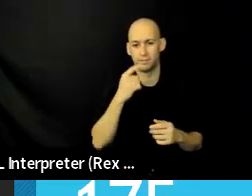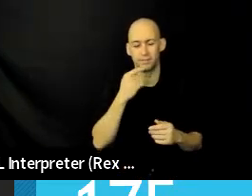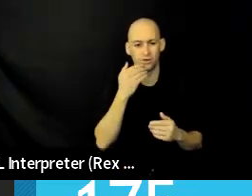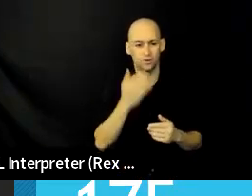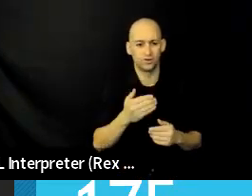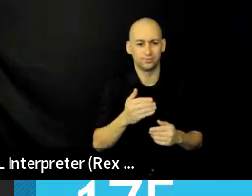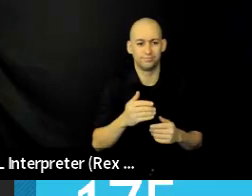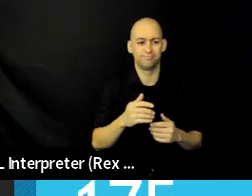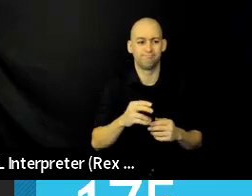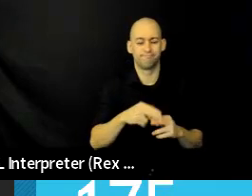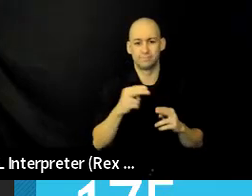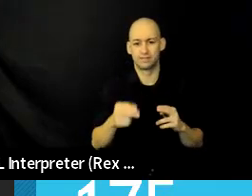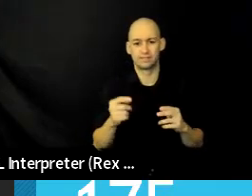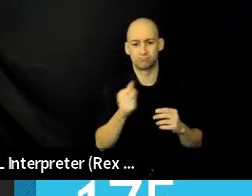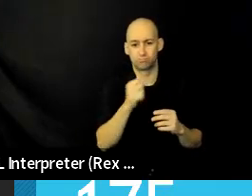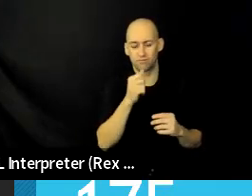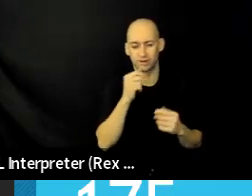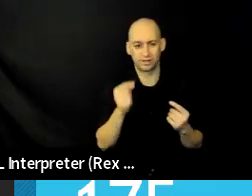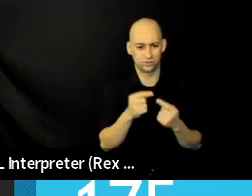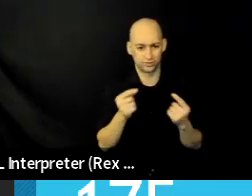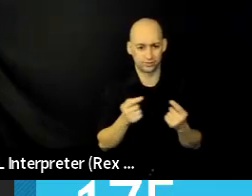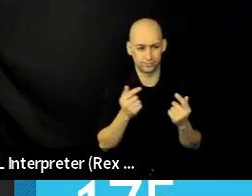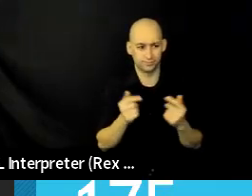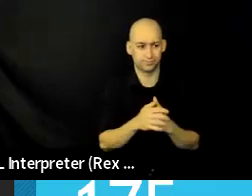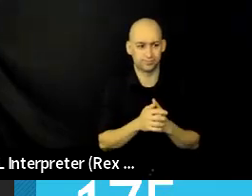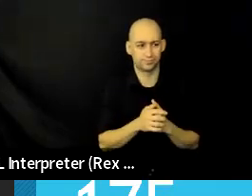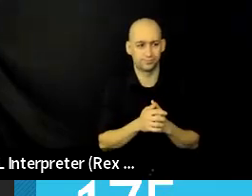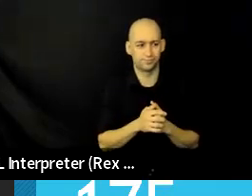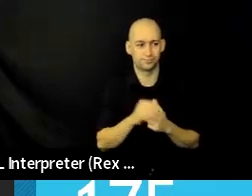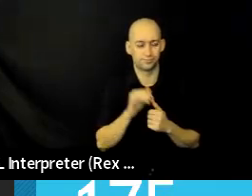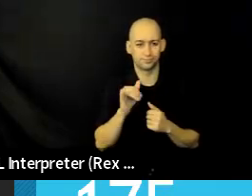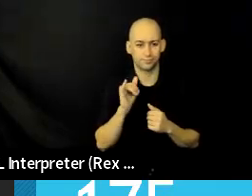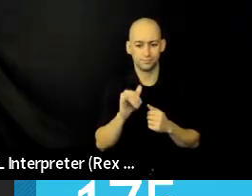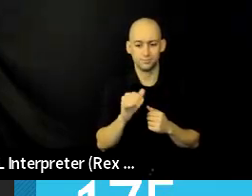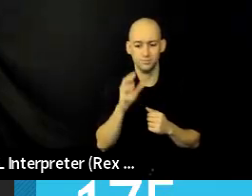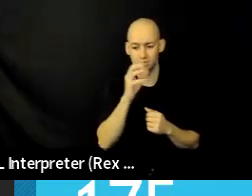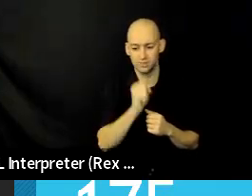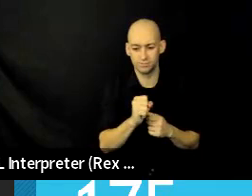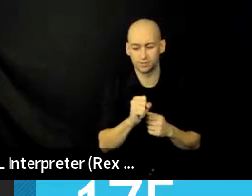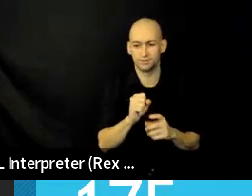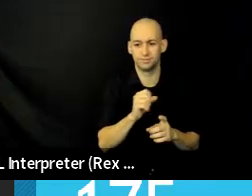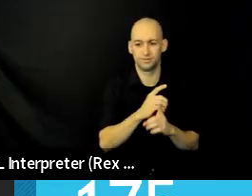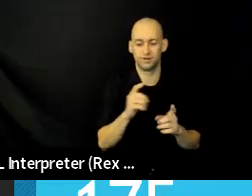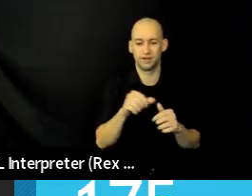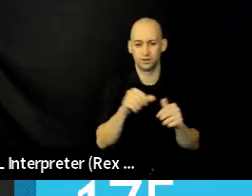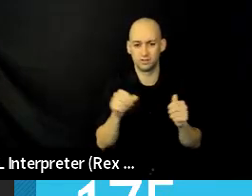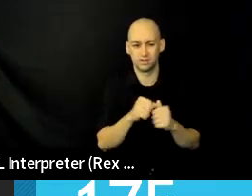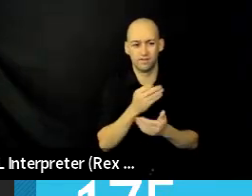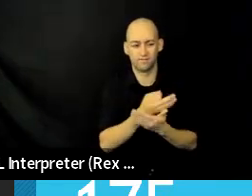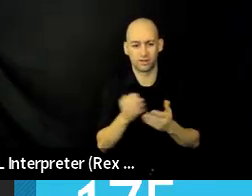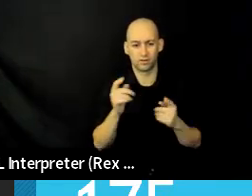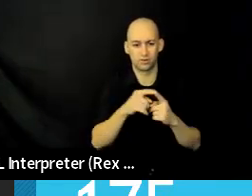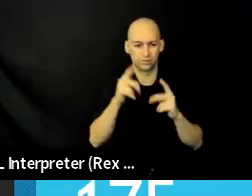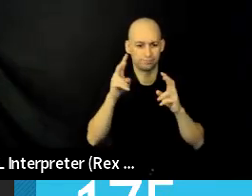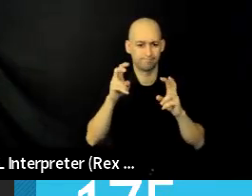injury, the assumption regarding environmental areas, and the failure to conduct a substantive analysis